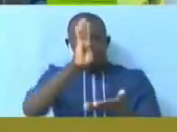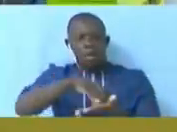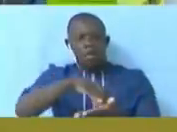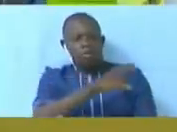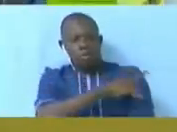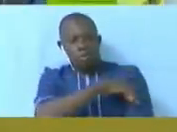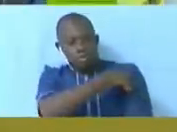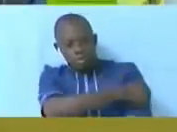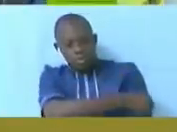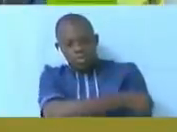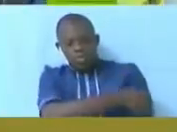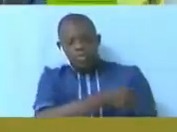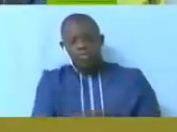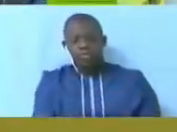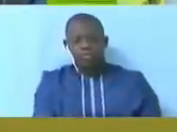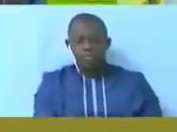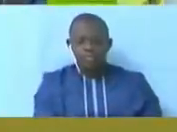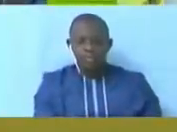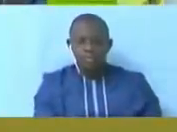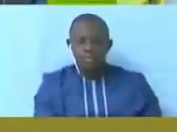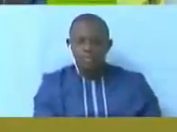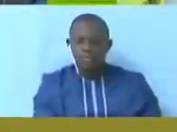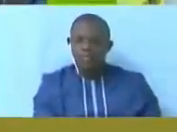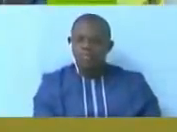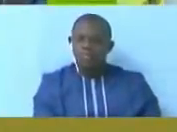Purkata Jara. So